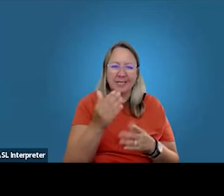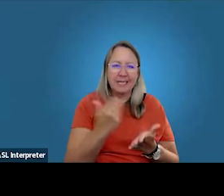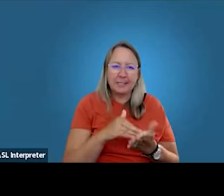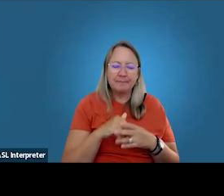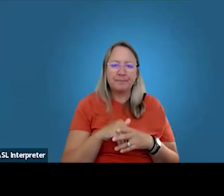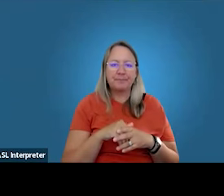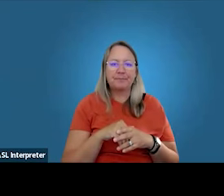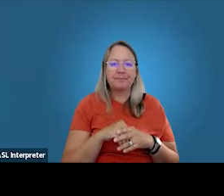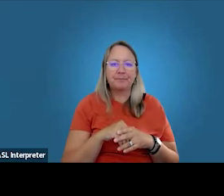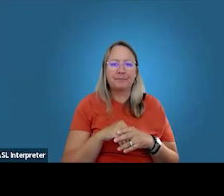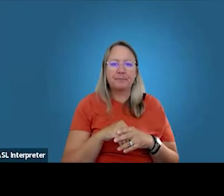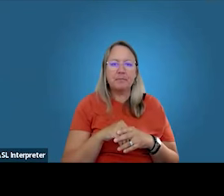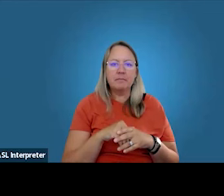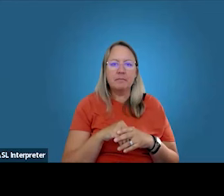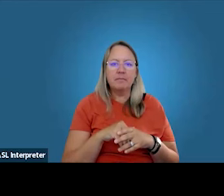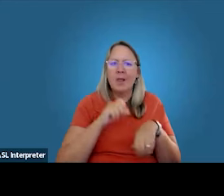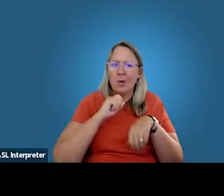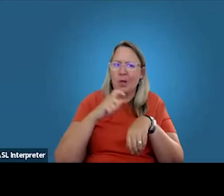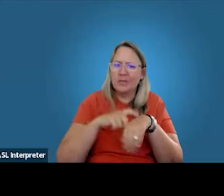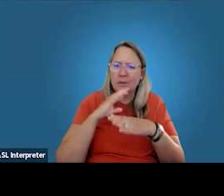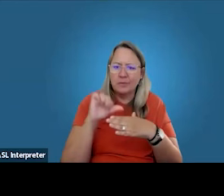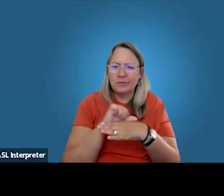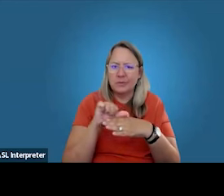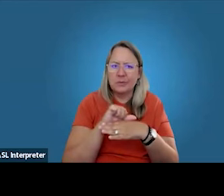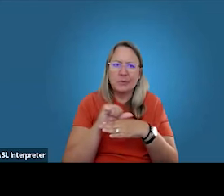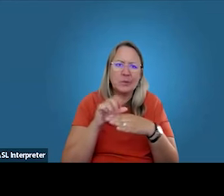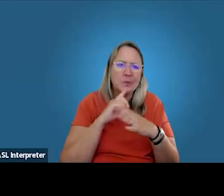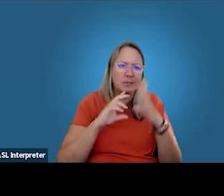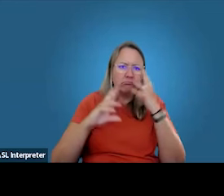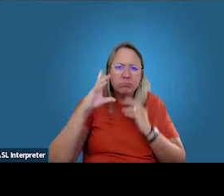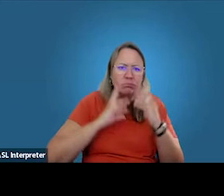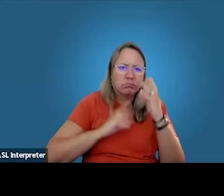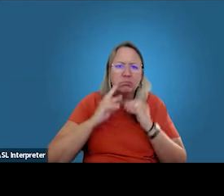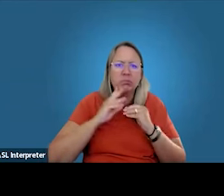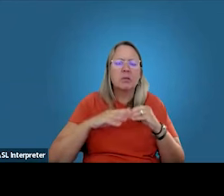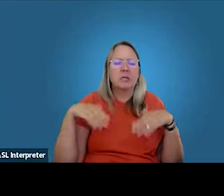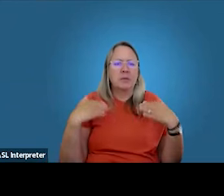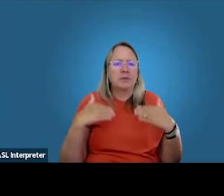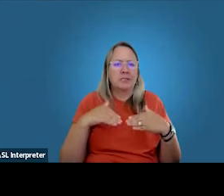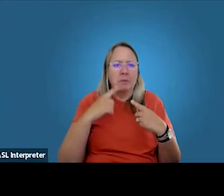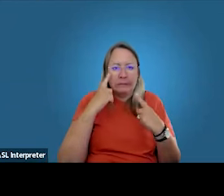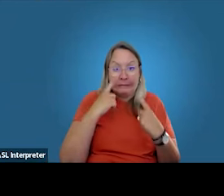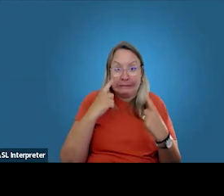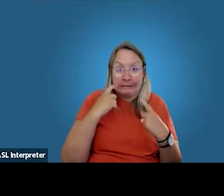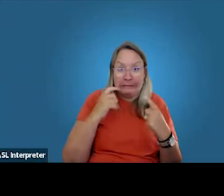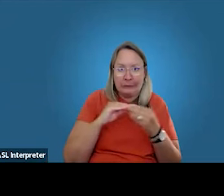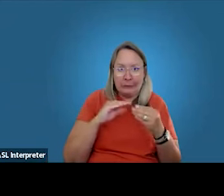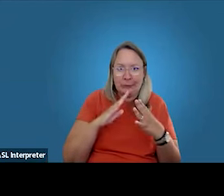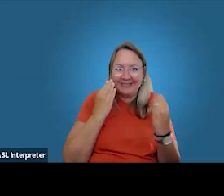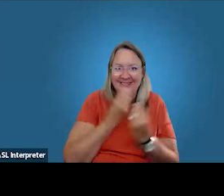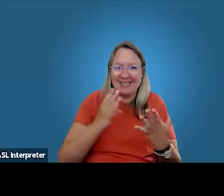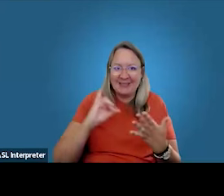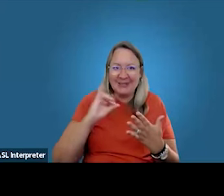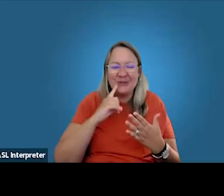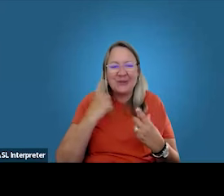people through this kind of training all of the time who are incredibly experienced, very skeptical storytellers. And